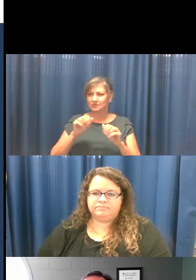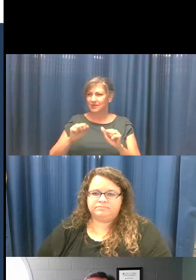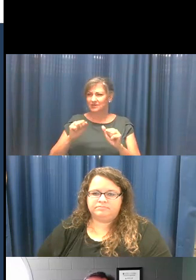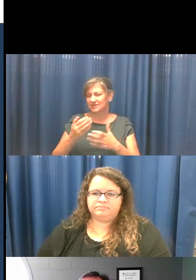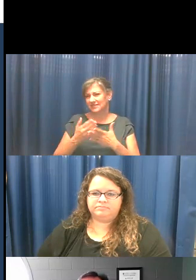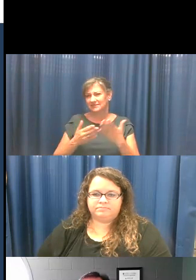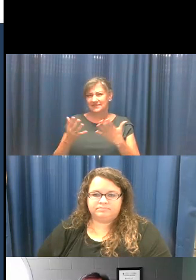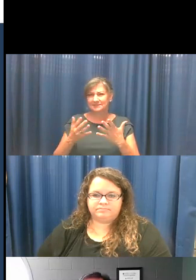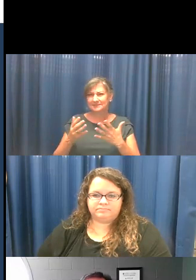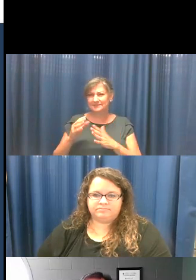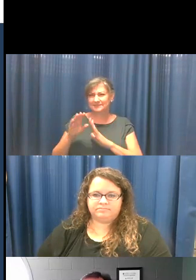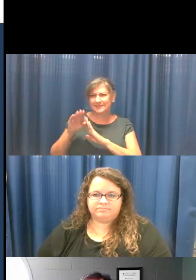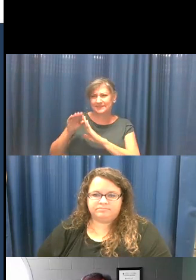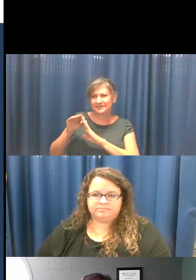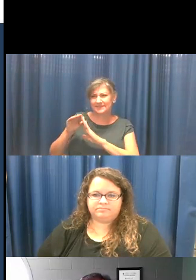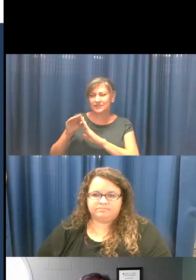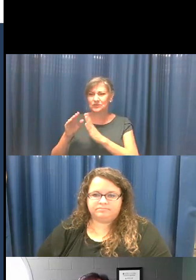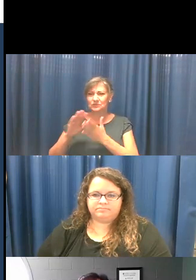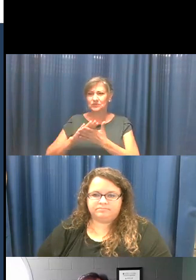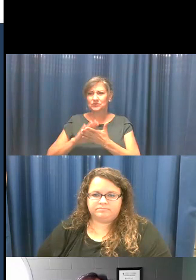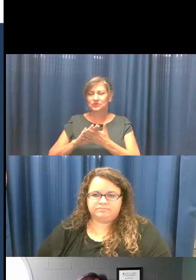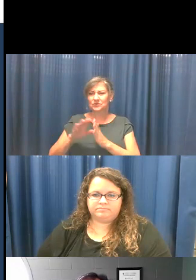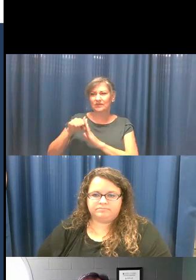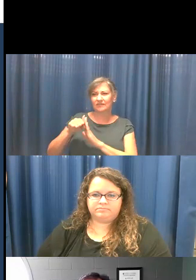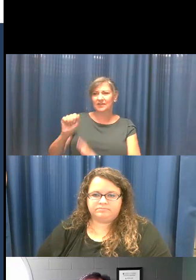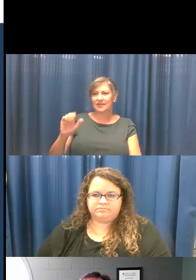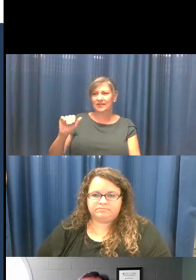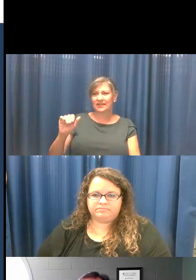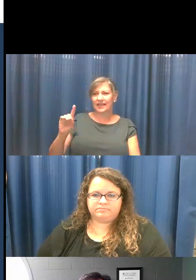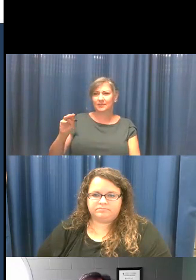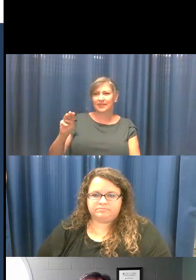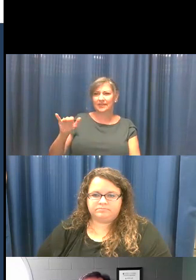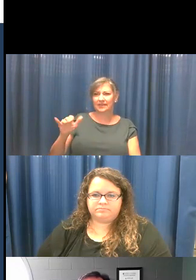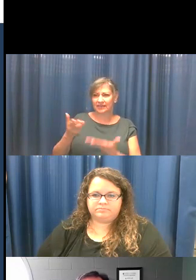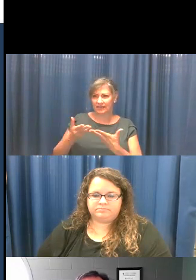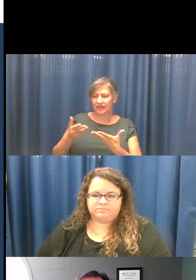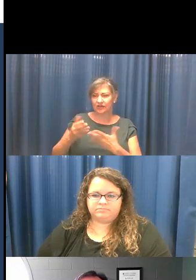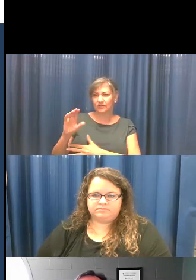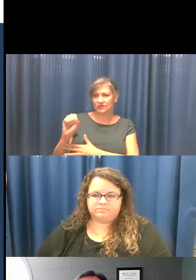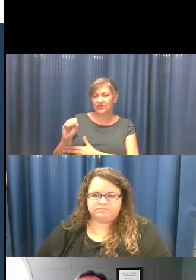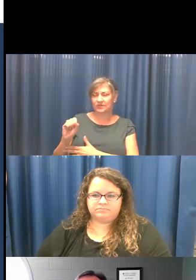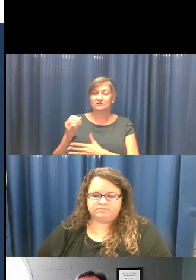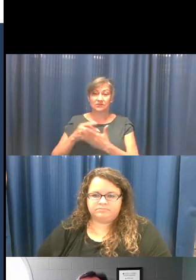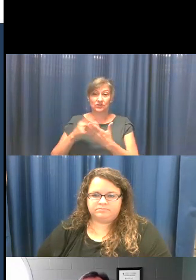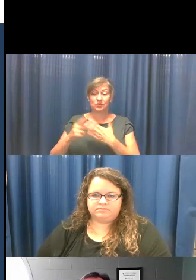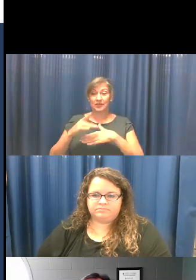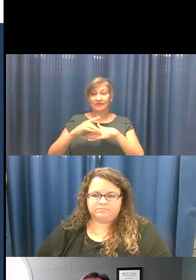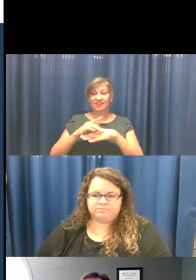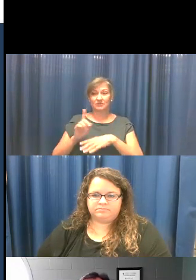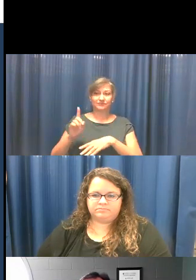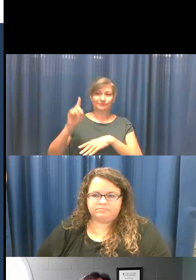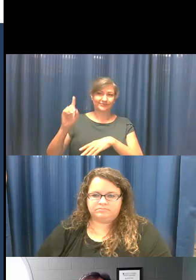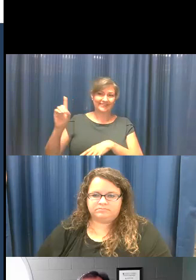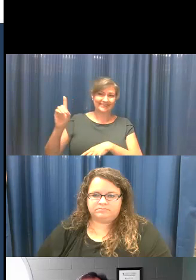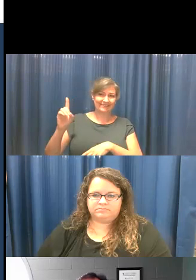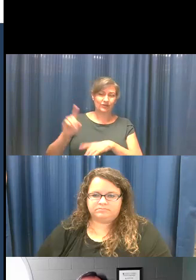of film school or a film academy here in Colorado Springs. There is programming like that available in Denver, but